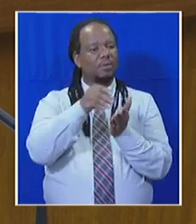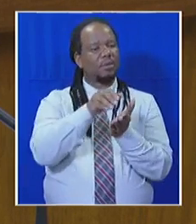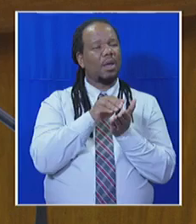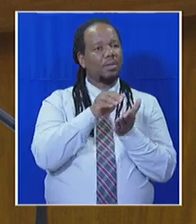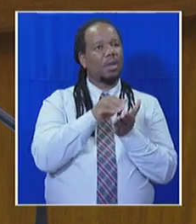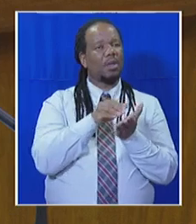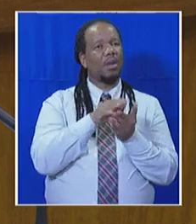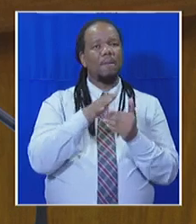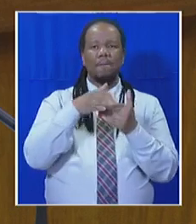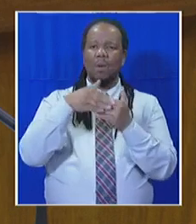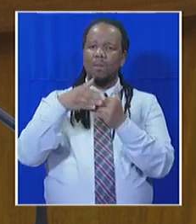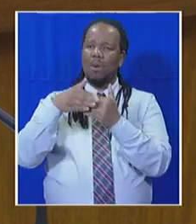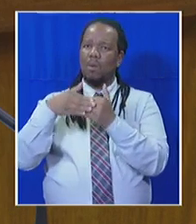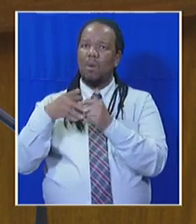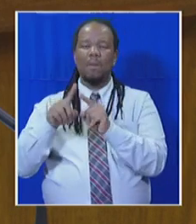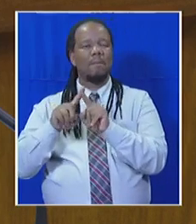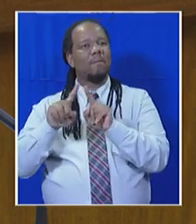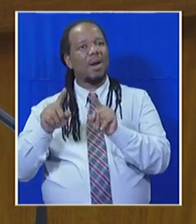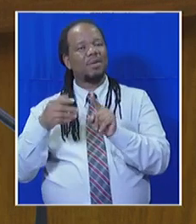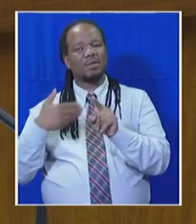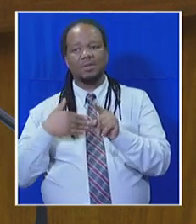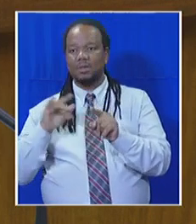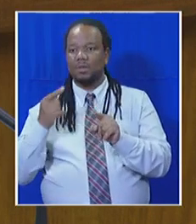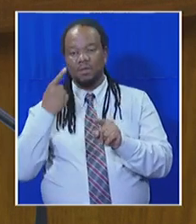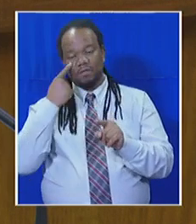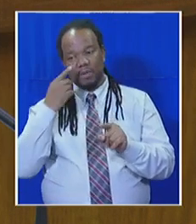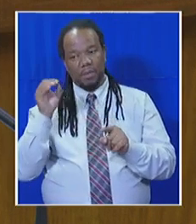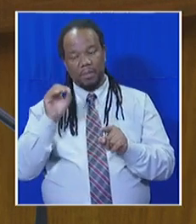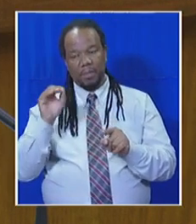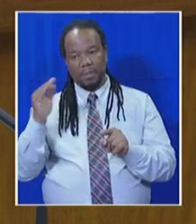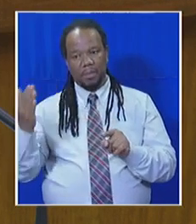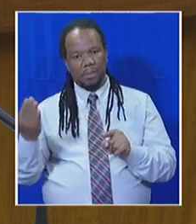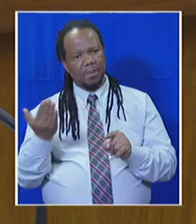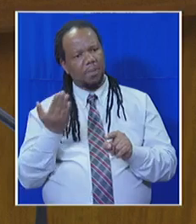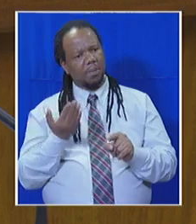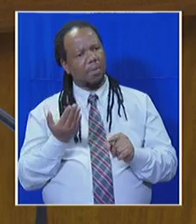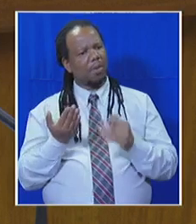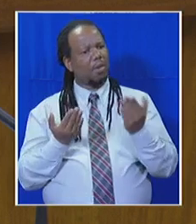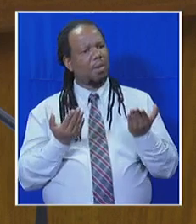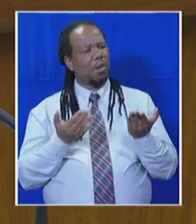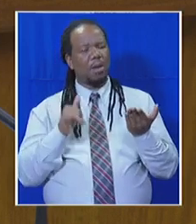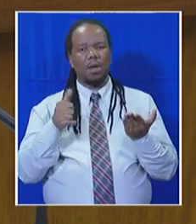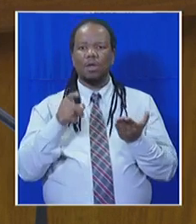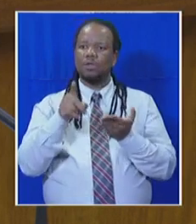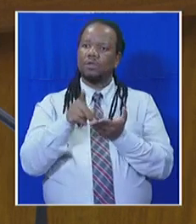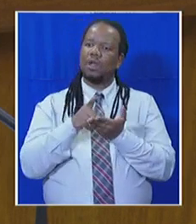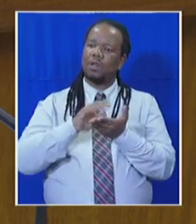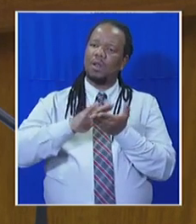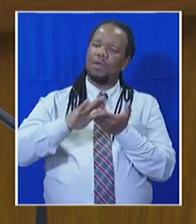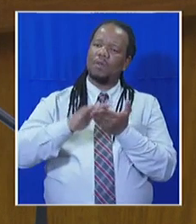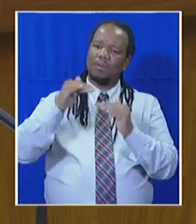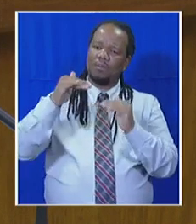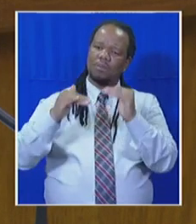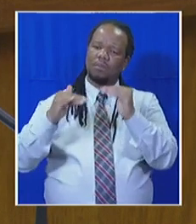no one provides any compelling empirical evidence as to what a sustainable debt level should be for a country of